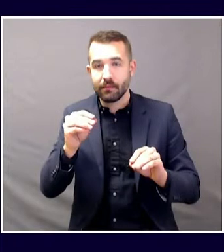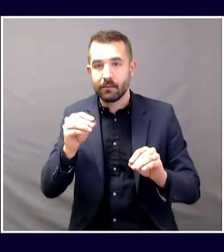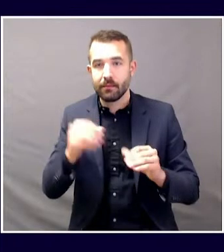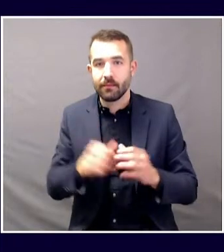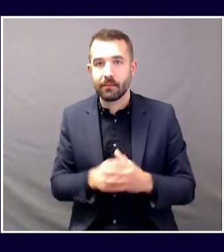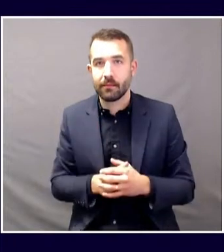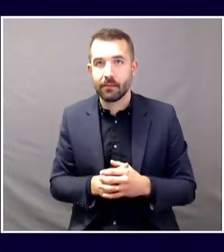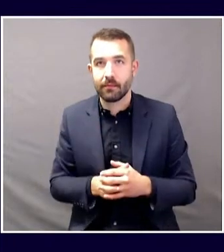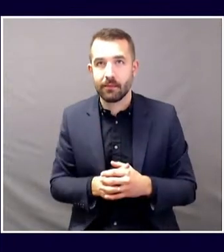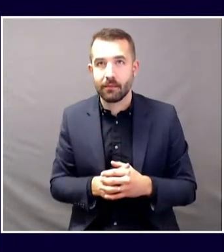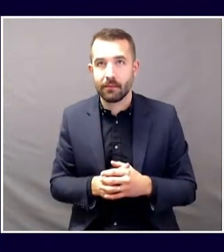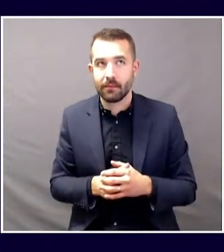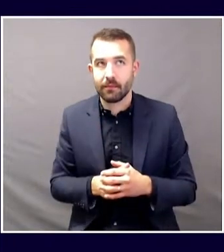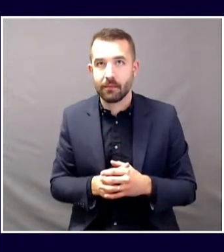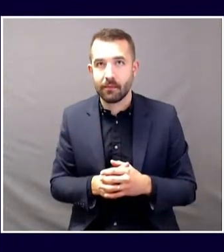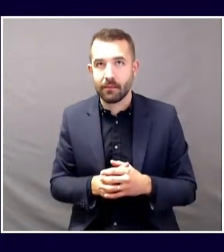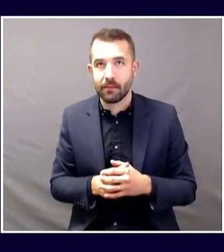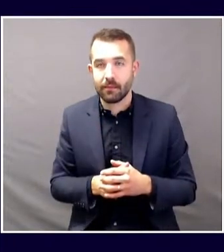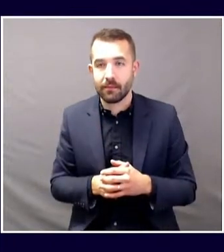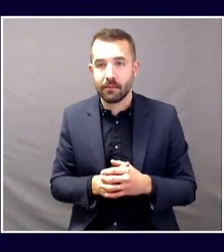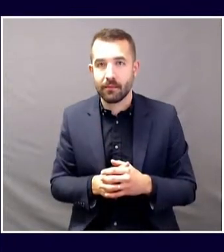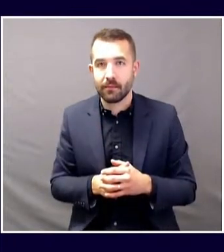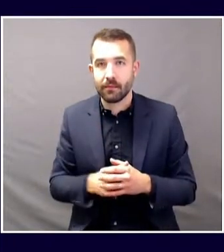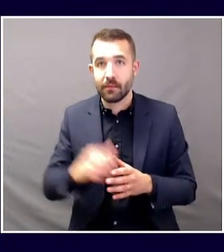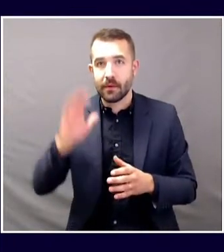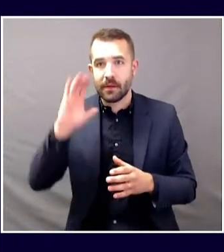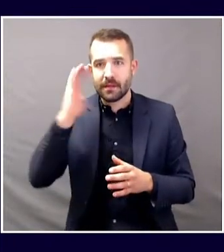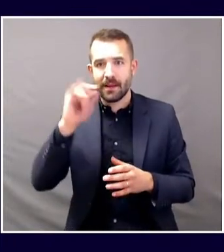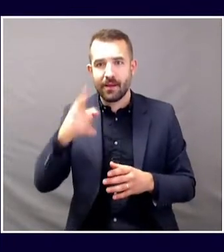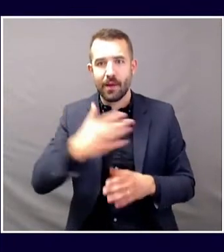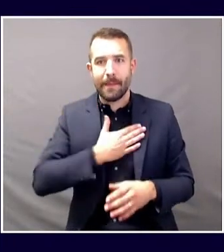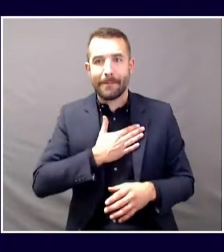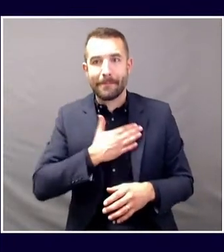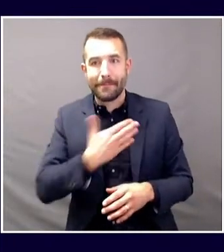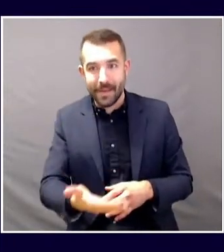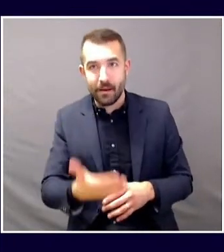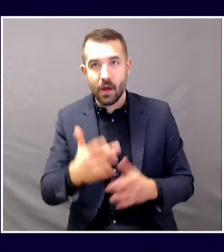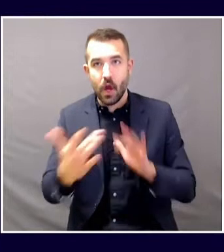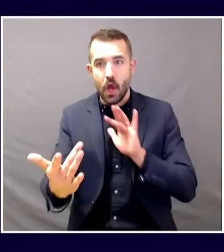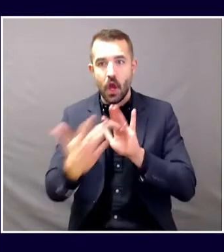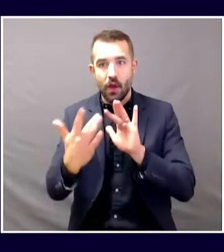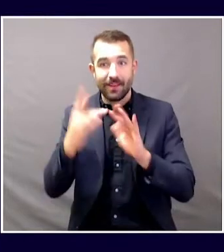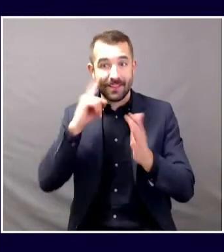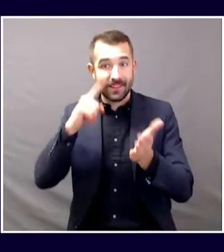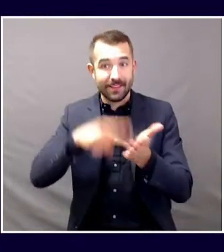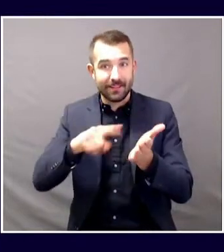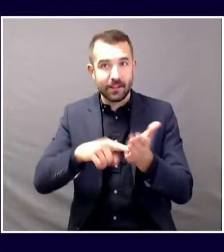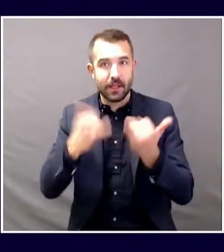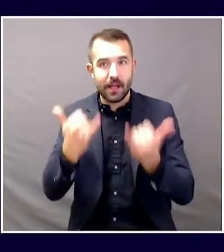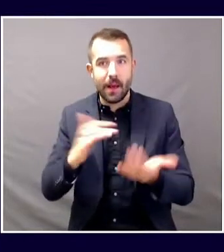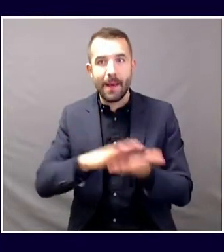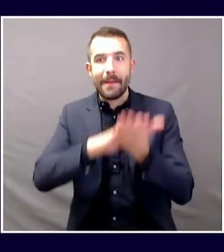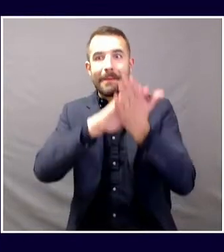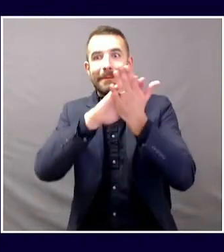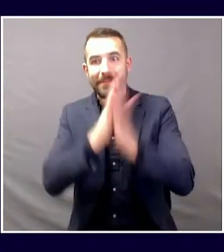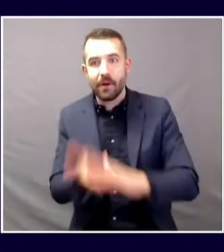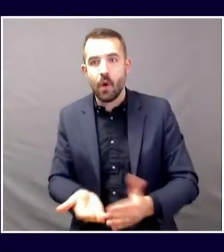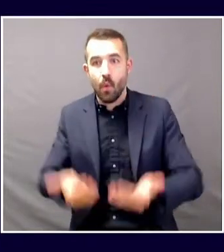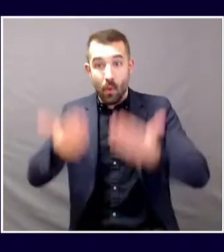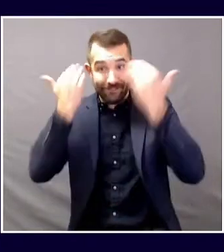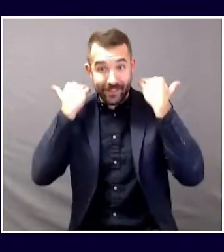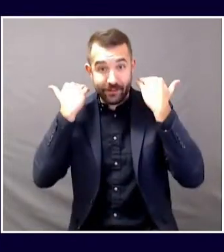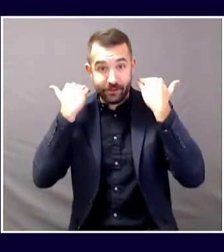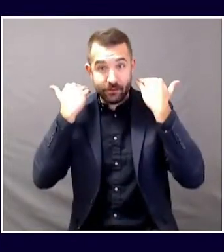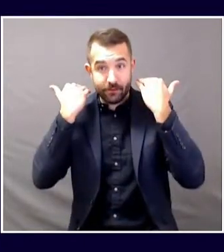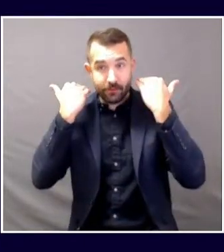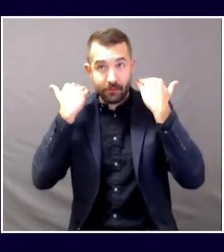that contact tracing statewide is becoming burdensome. And I know you've alluded to this a little bit in the past couple of weeks, that it's getting harder and harder to contact